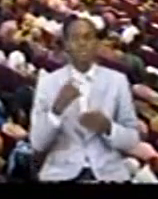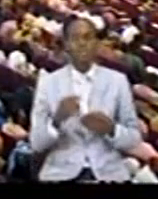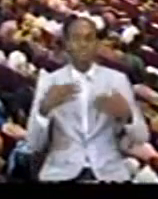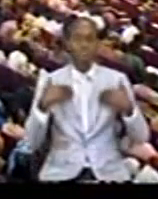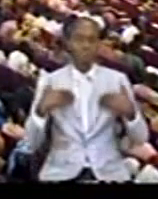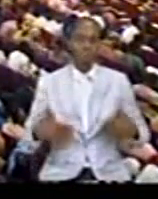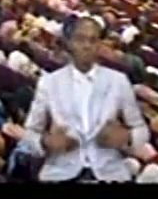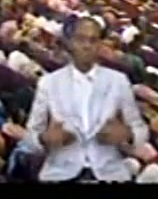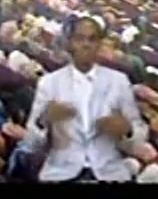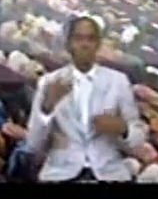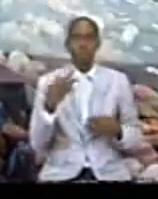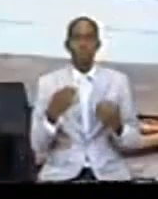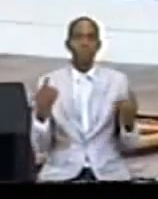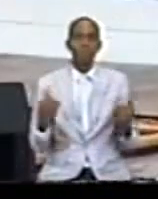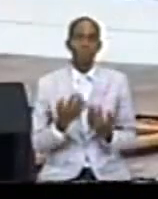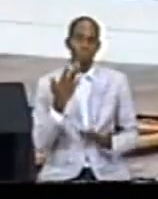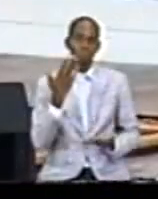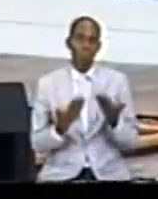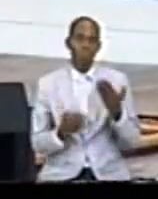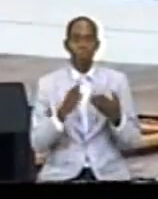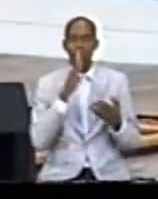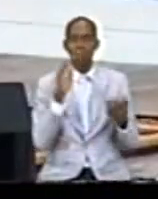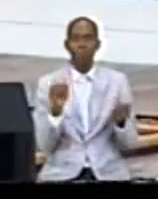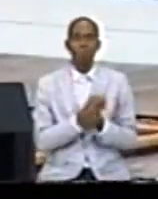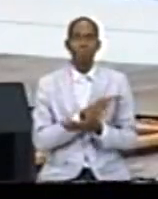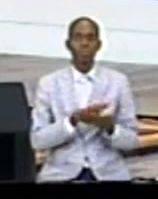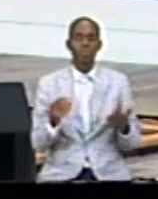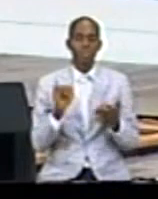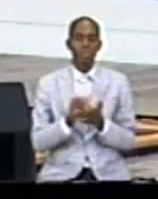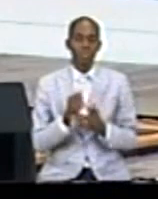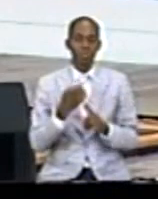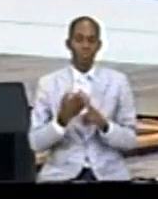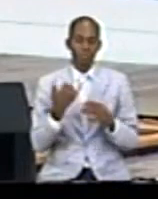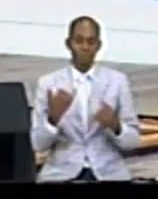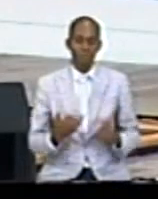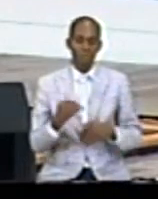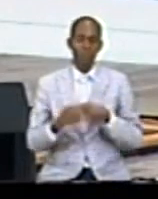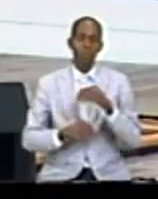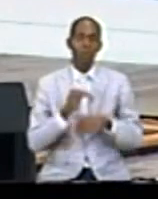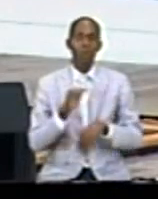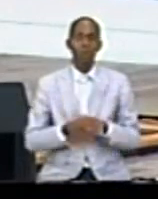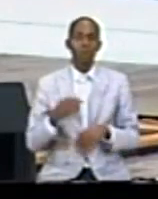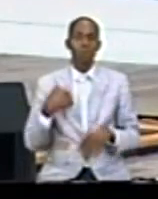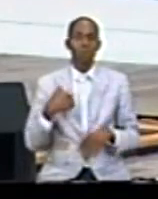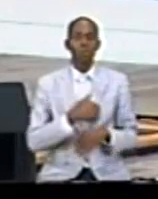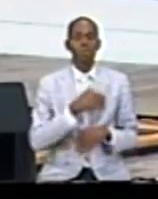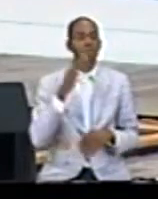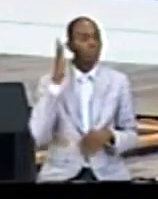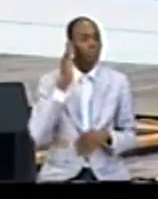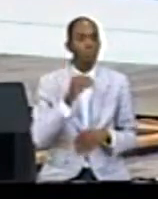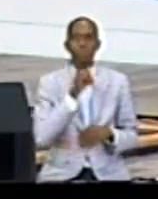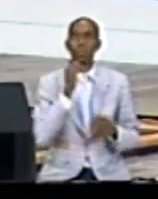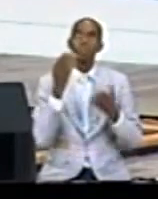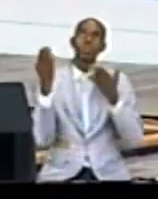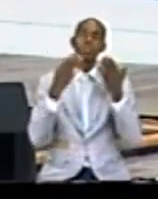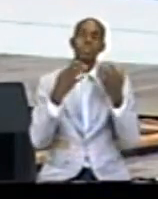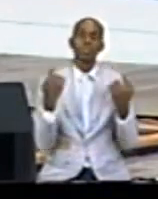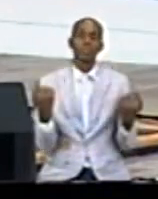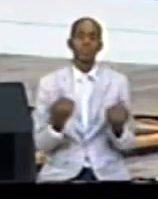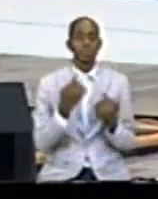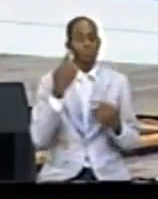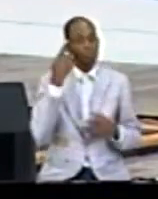sin may be destroyed, that henceforth we shall not serve sin. For he that